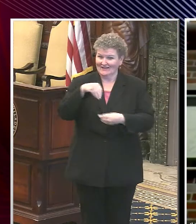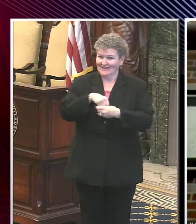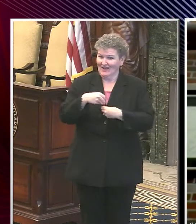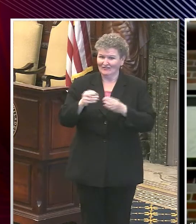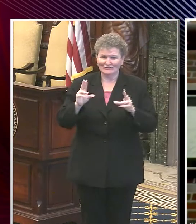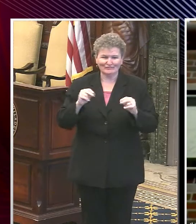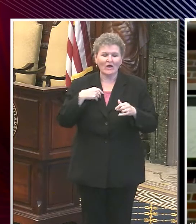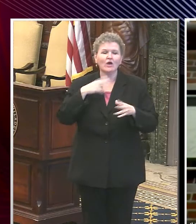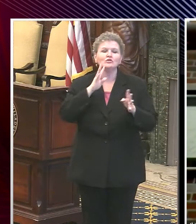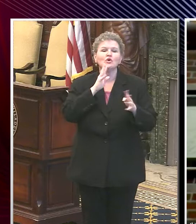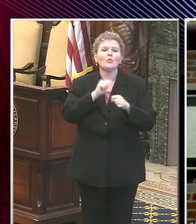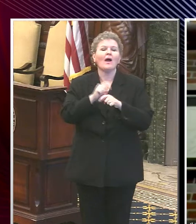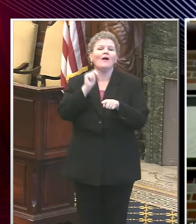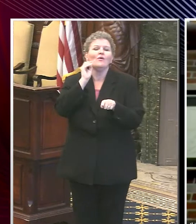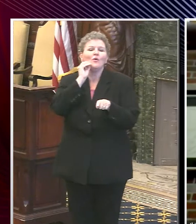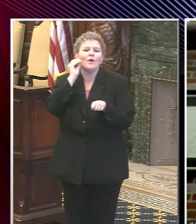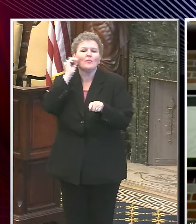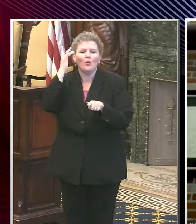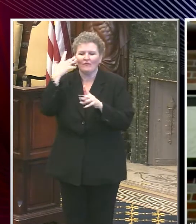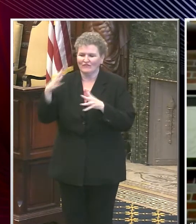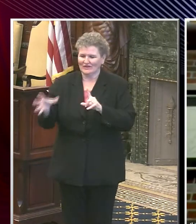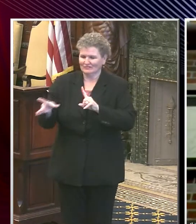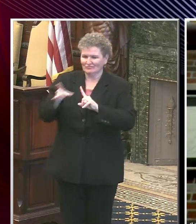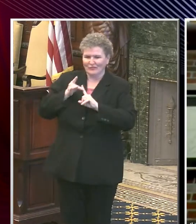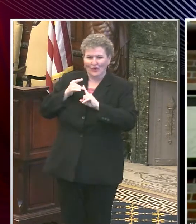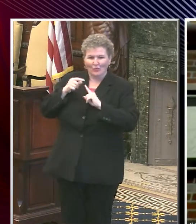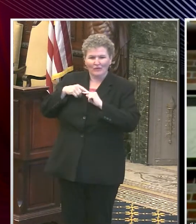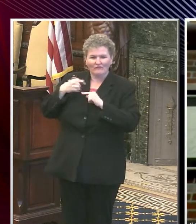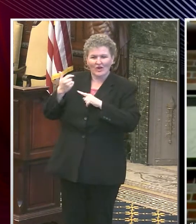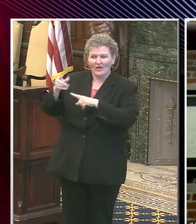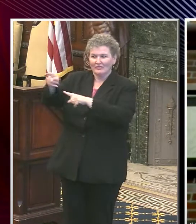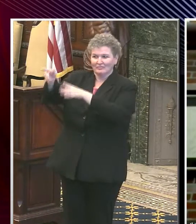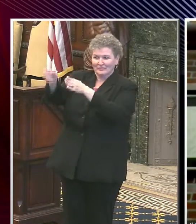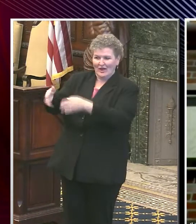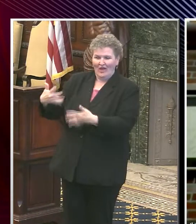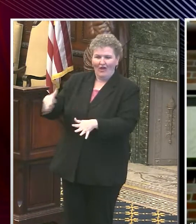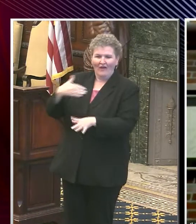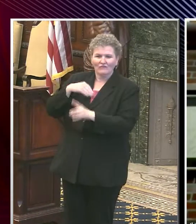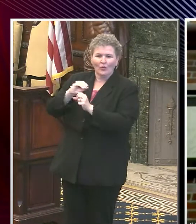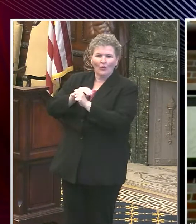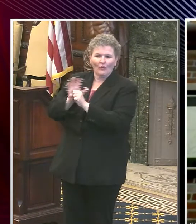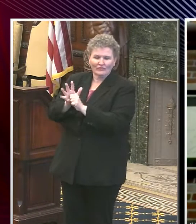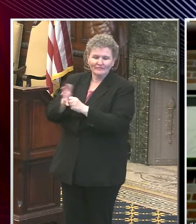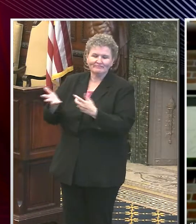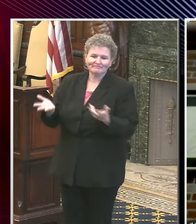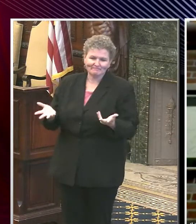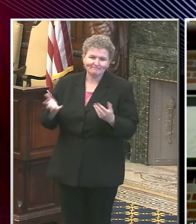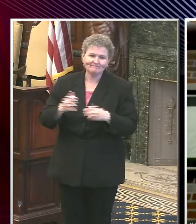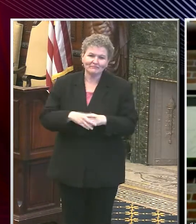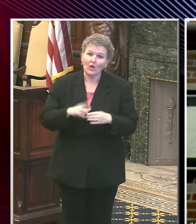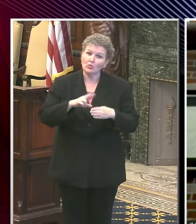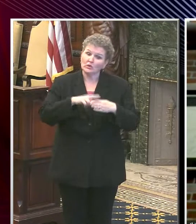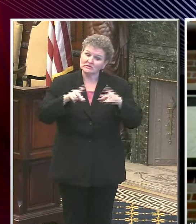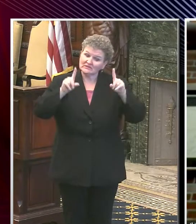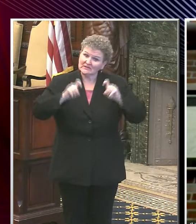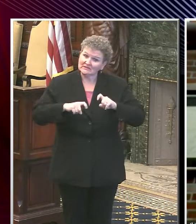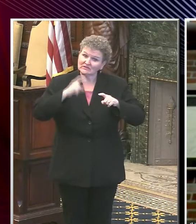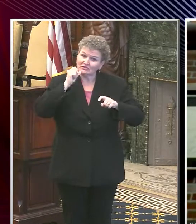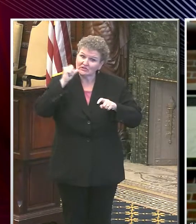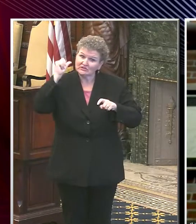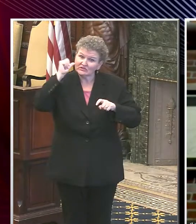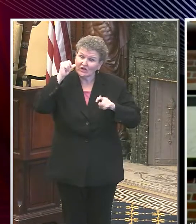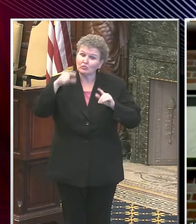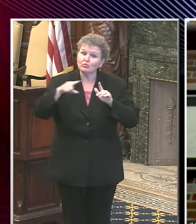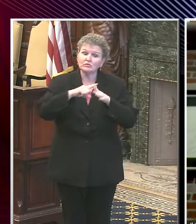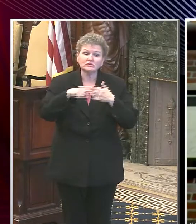home because I was exposed to someone who tested positive for COVID-19. As a result, I was tested yesterday and the results